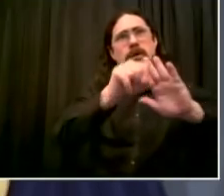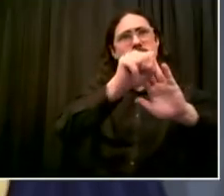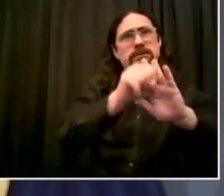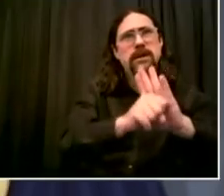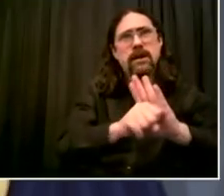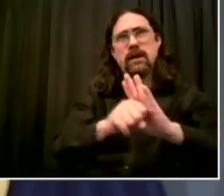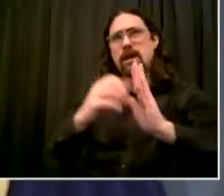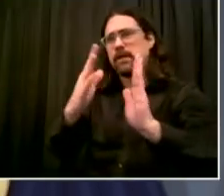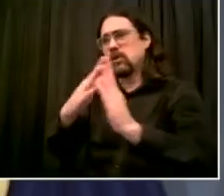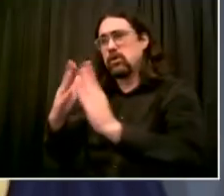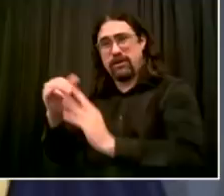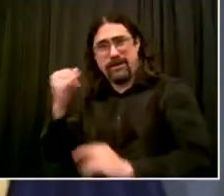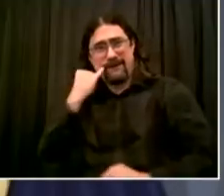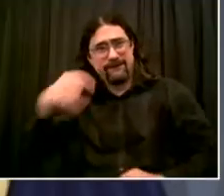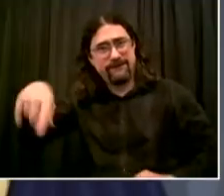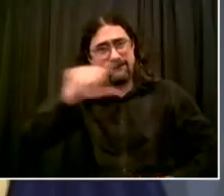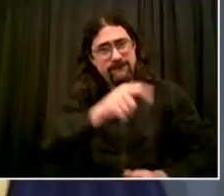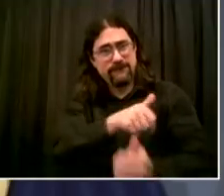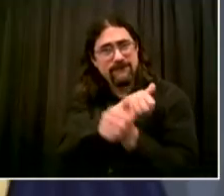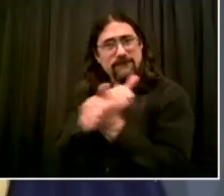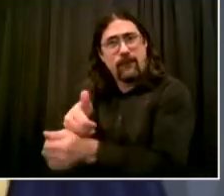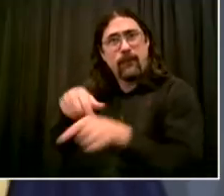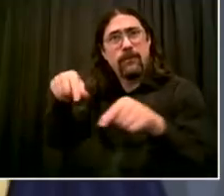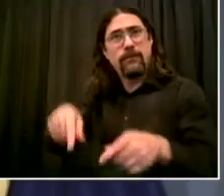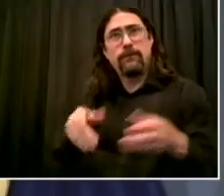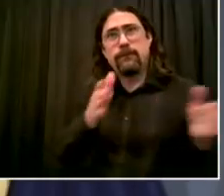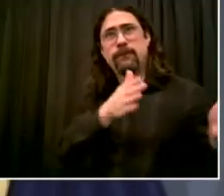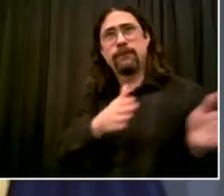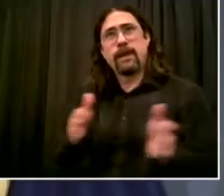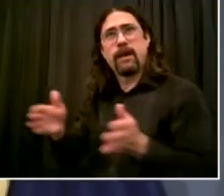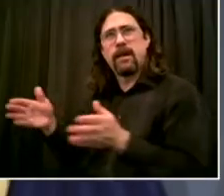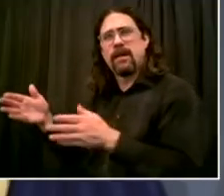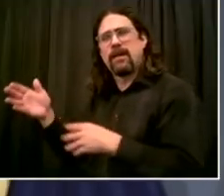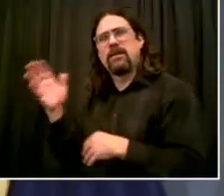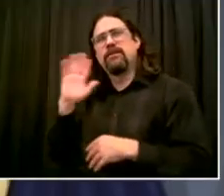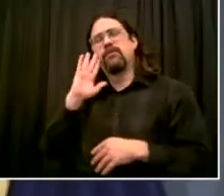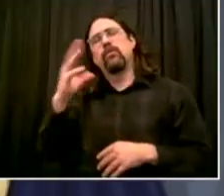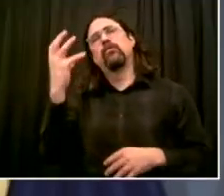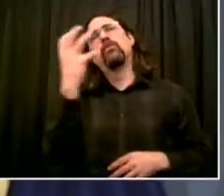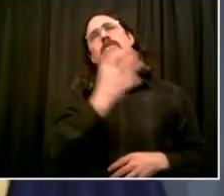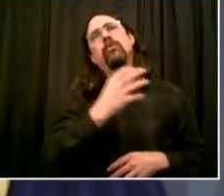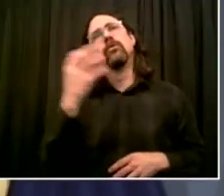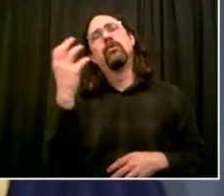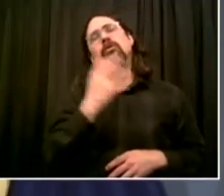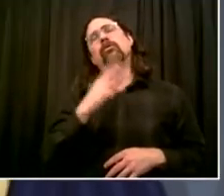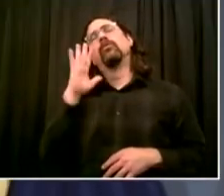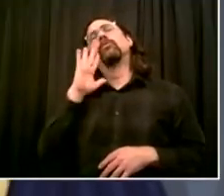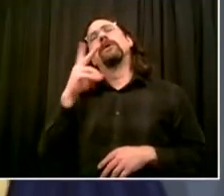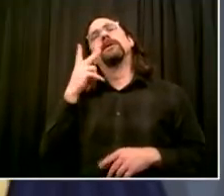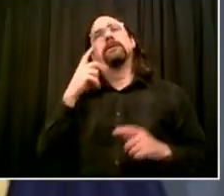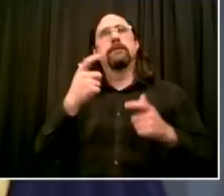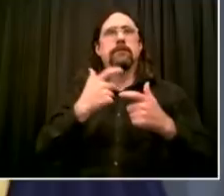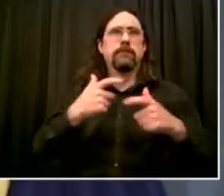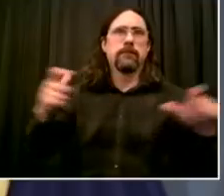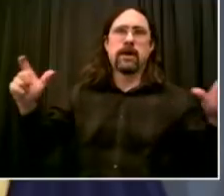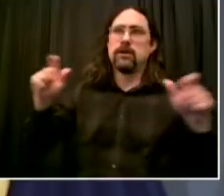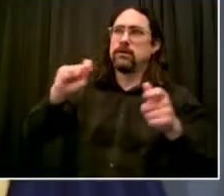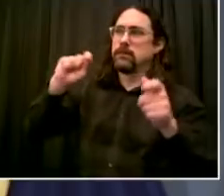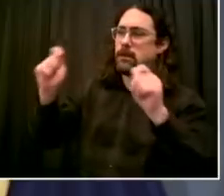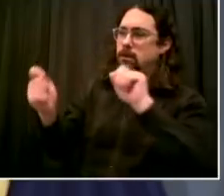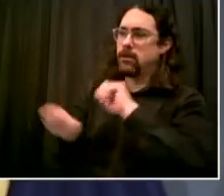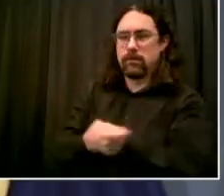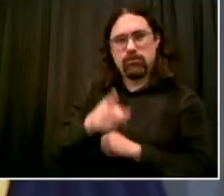country, but also a more just country. If leadership resides at the grassroots, people who are actually agents of